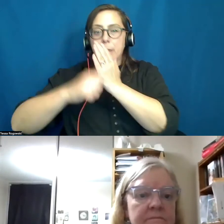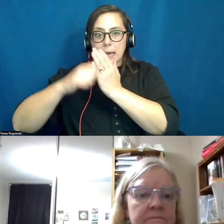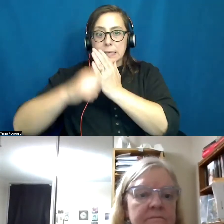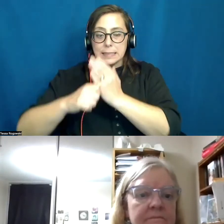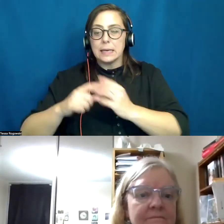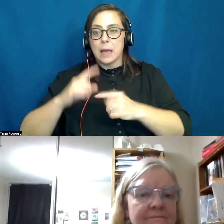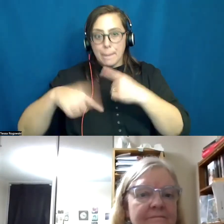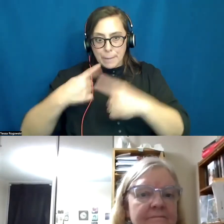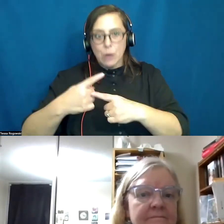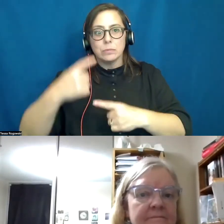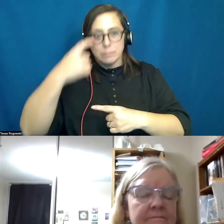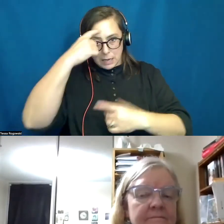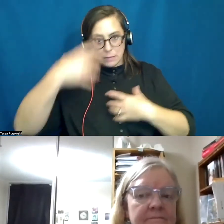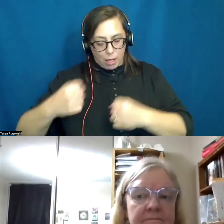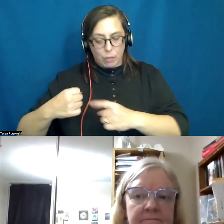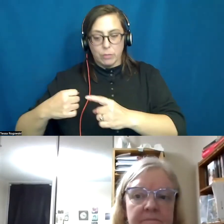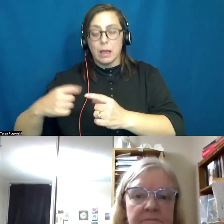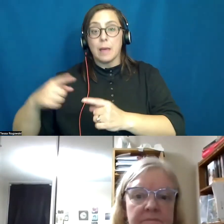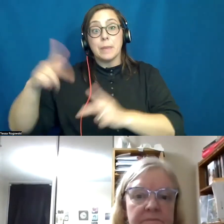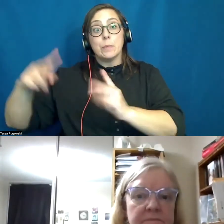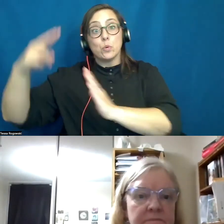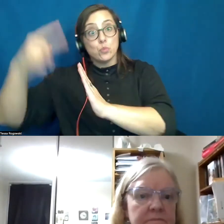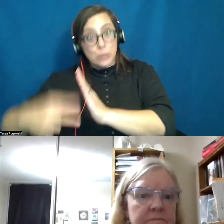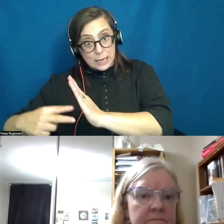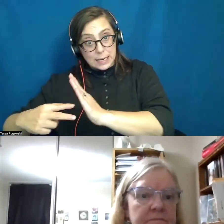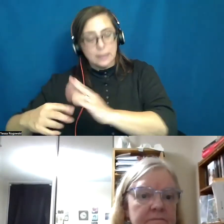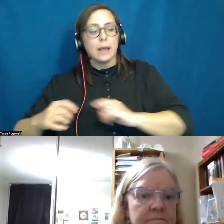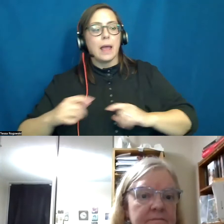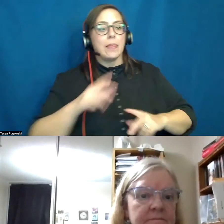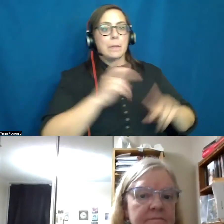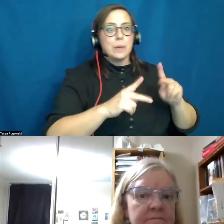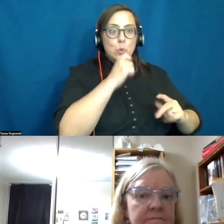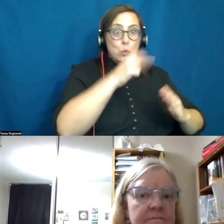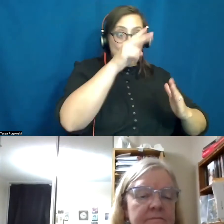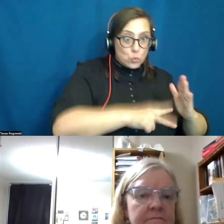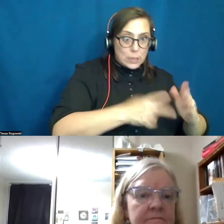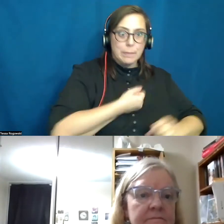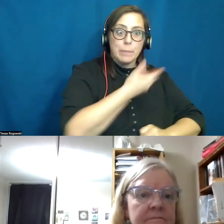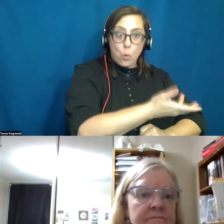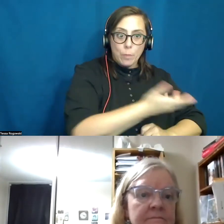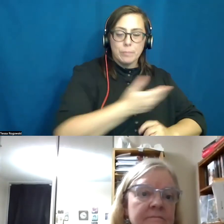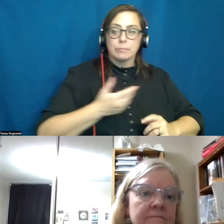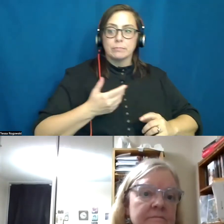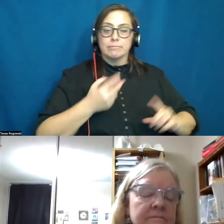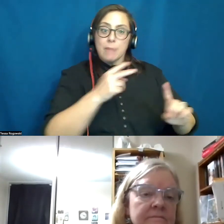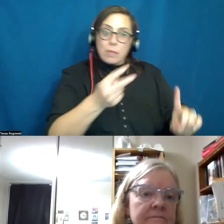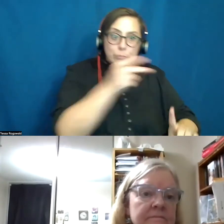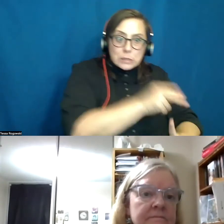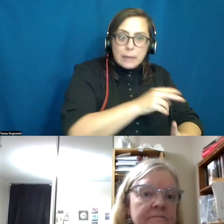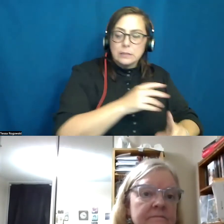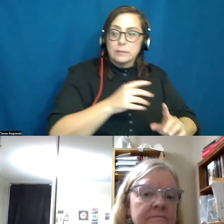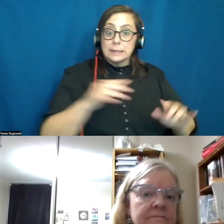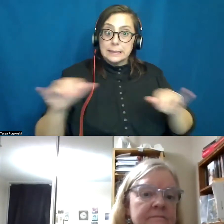Yeah, exactly. What Right. what Okay. is the perception like? Yeah. Mhm. Well, and I mean,